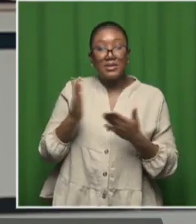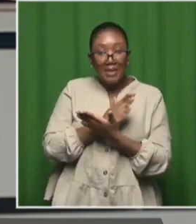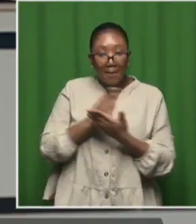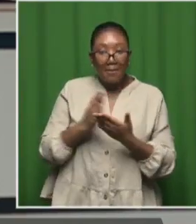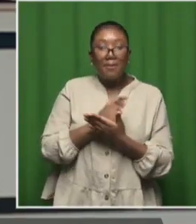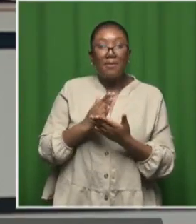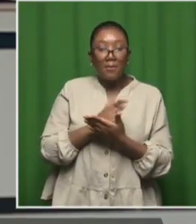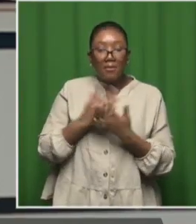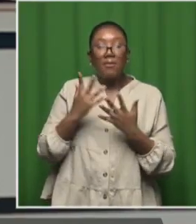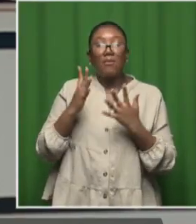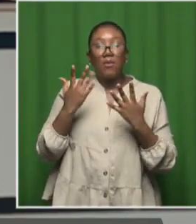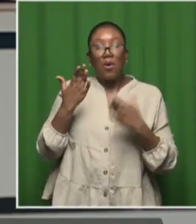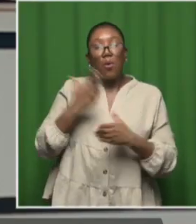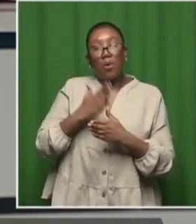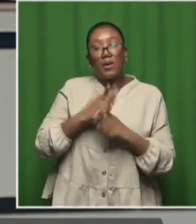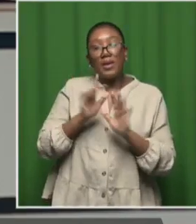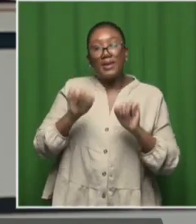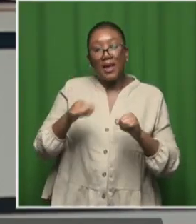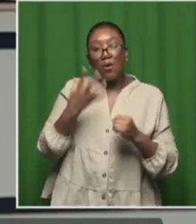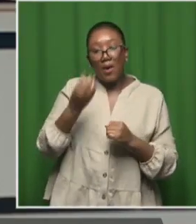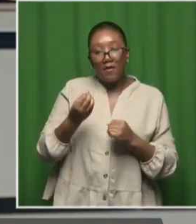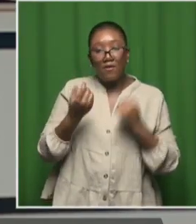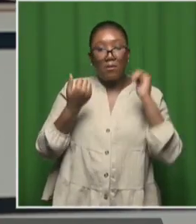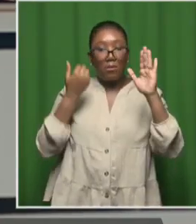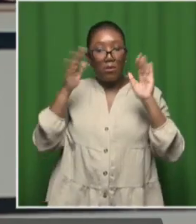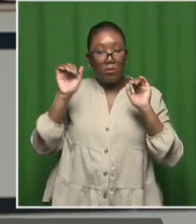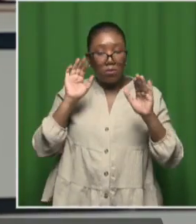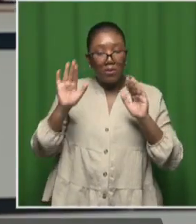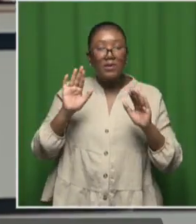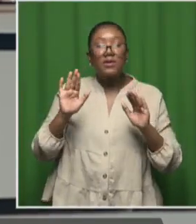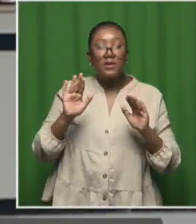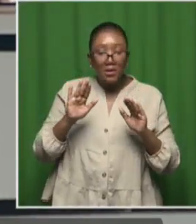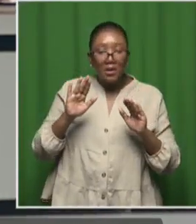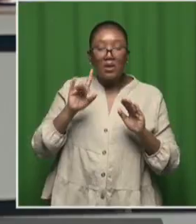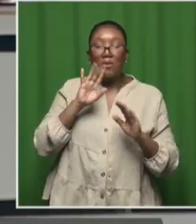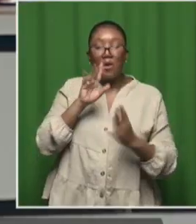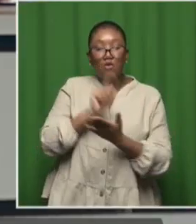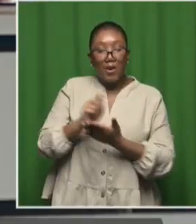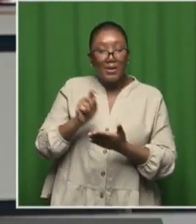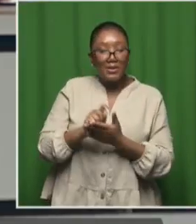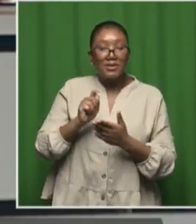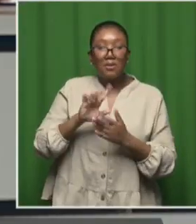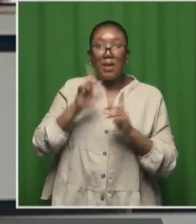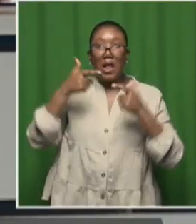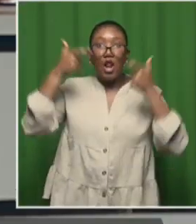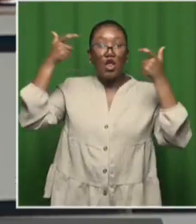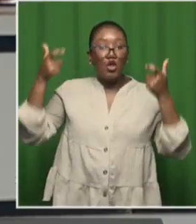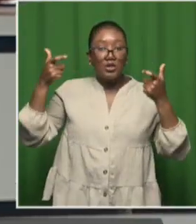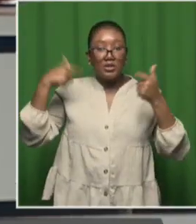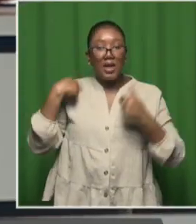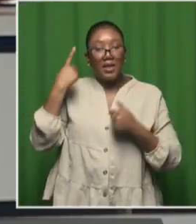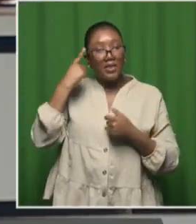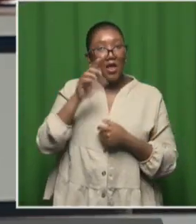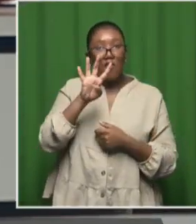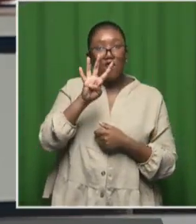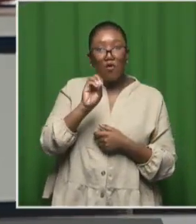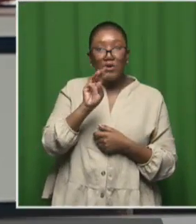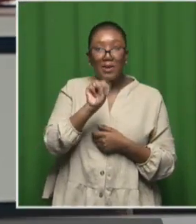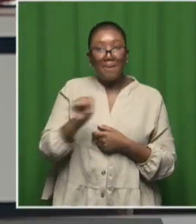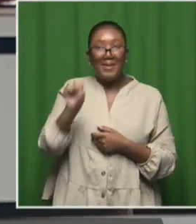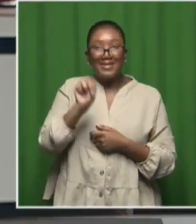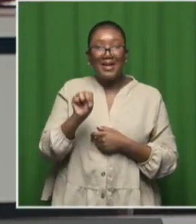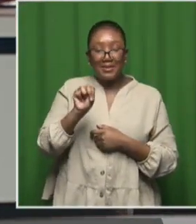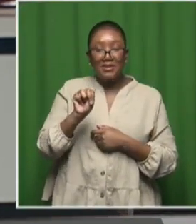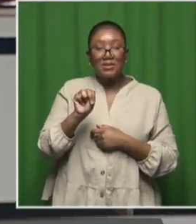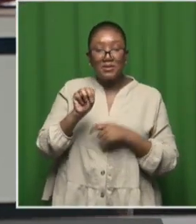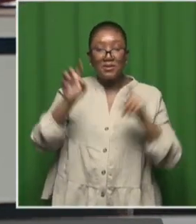large-scale installation, En die Sterre geskryf, written in the star, is a huge glass installation of about 40 meters